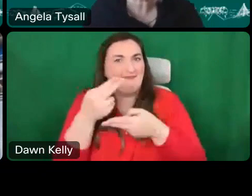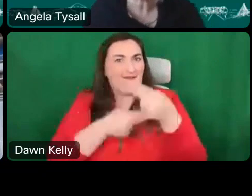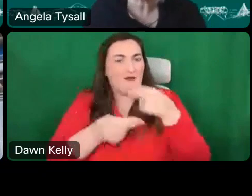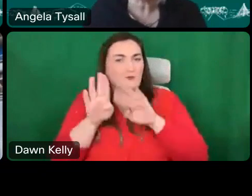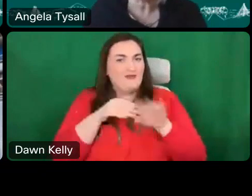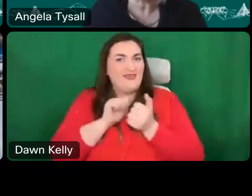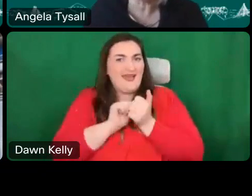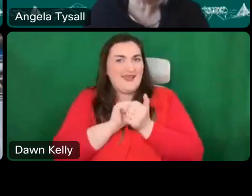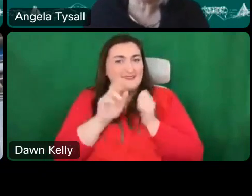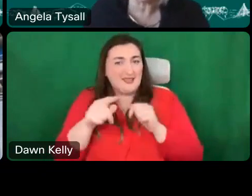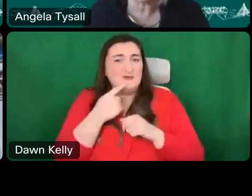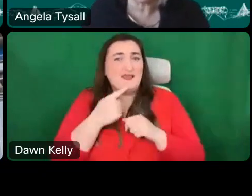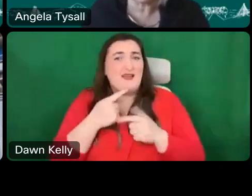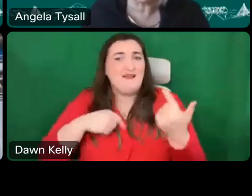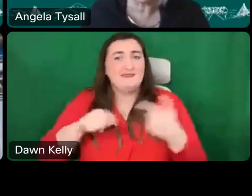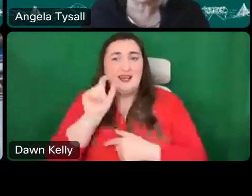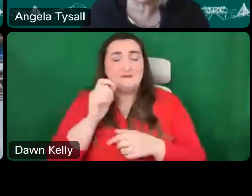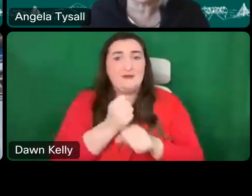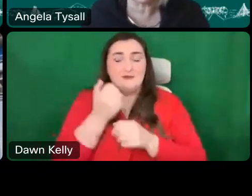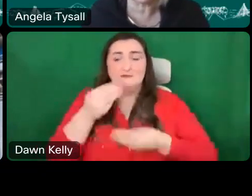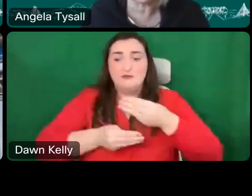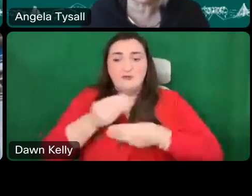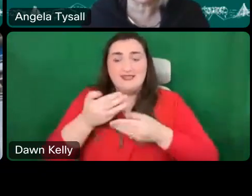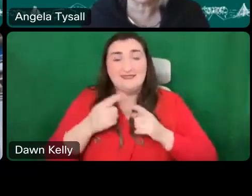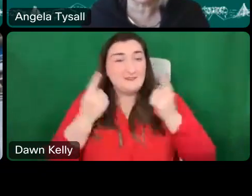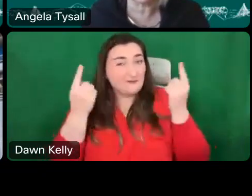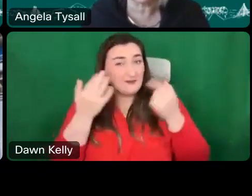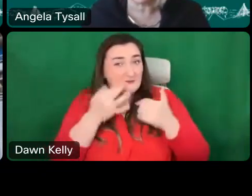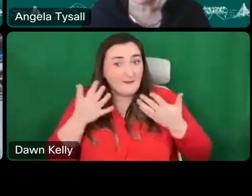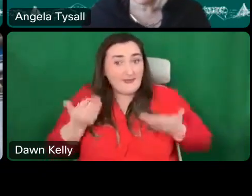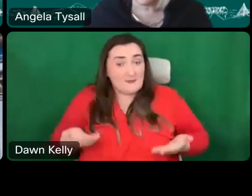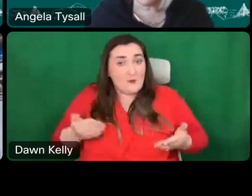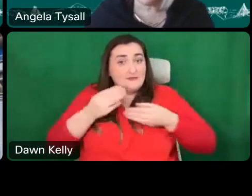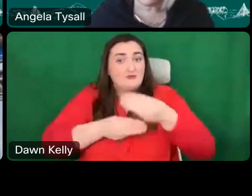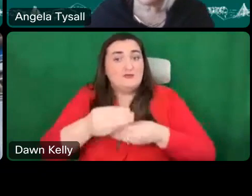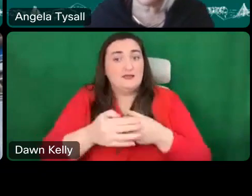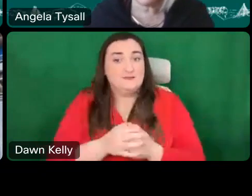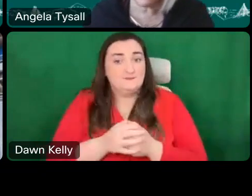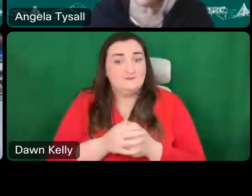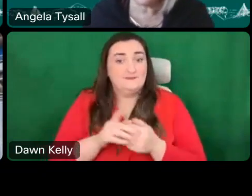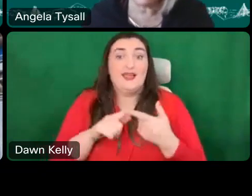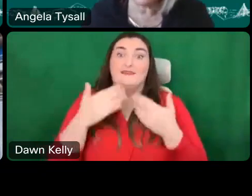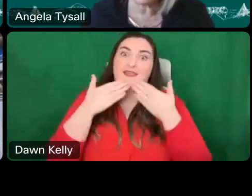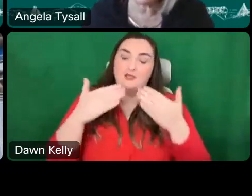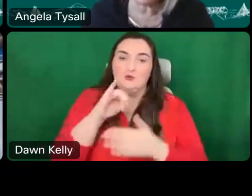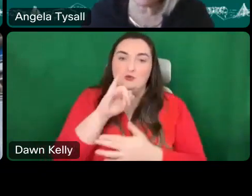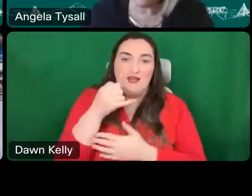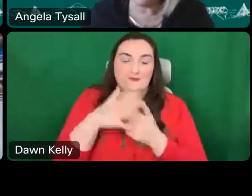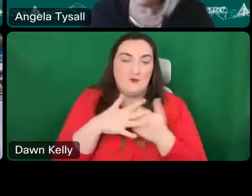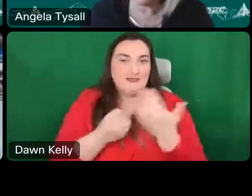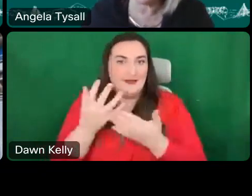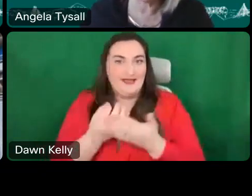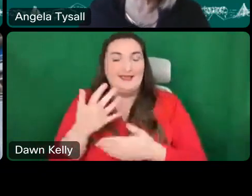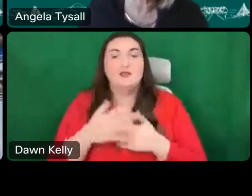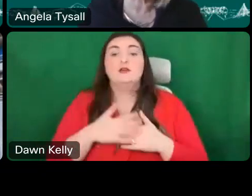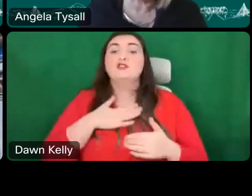just tell us, you know, how will the process differ to the current practice? And thank you, Jeanette, for that. I think just to start off